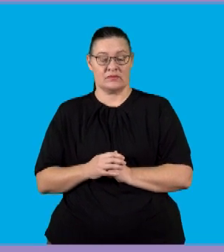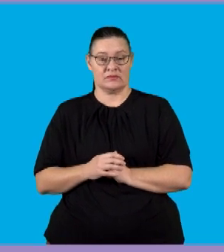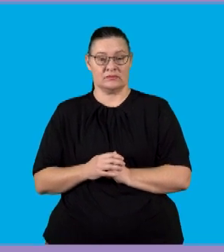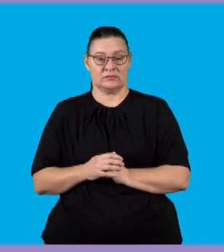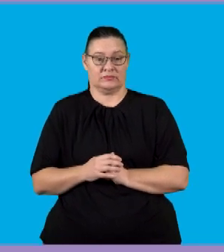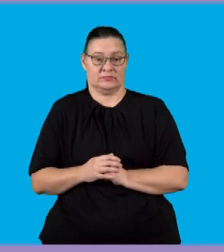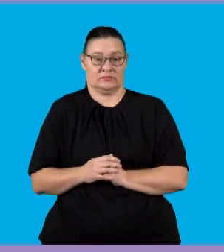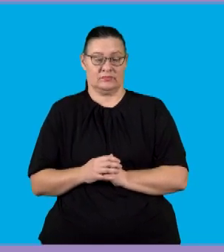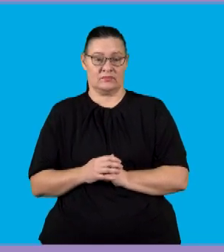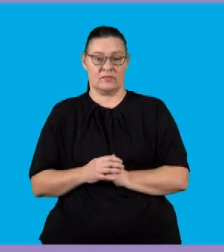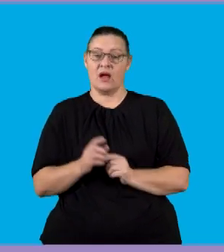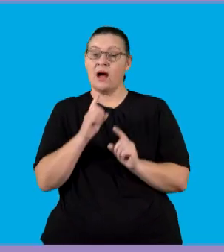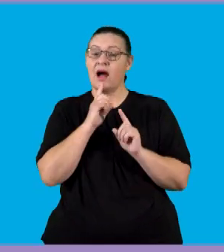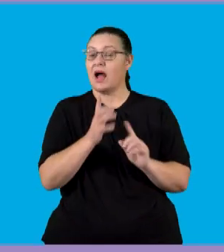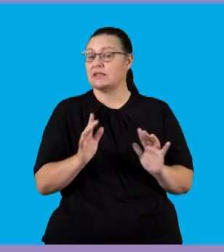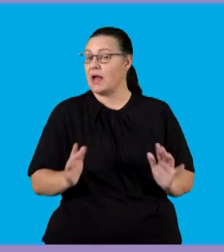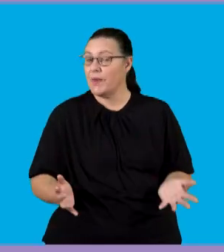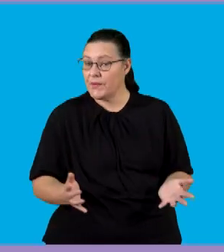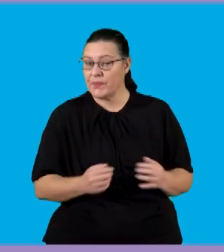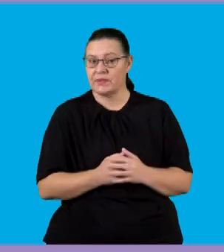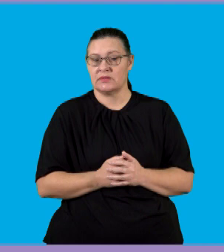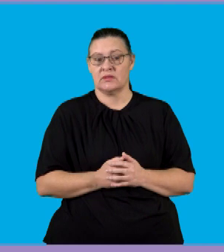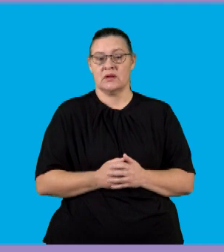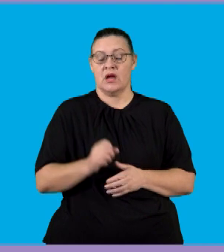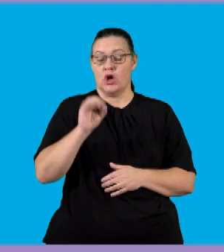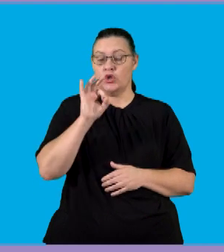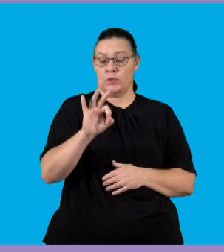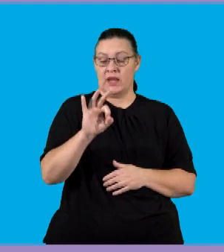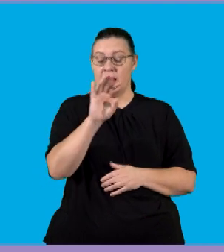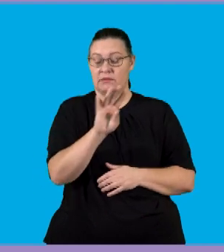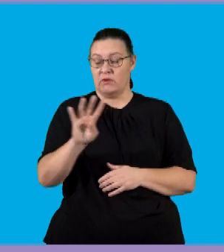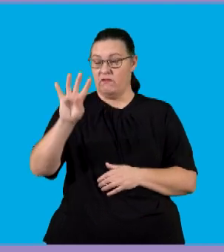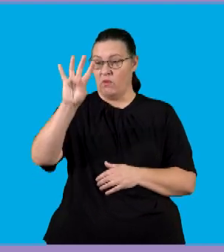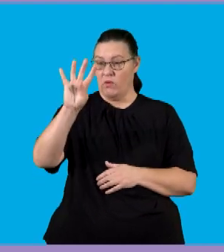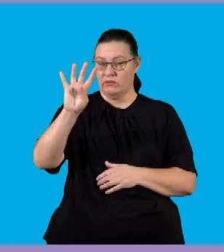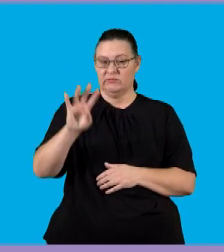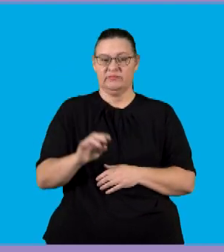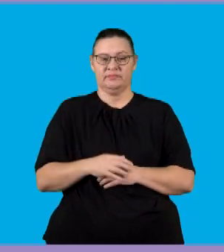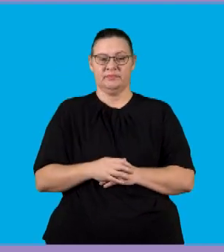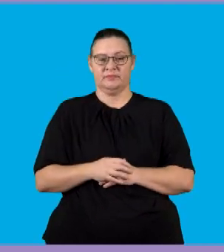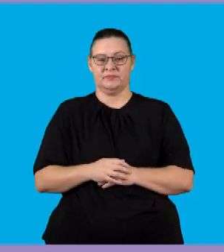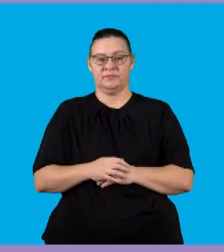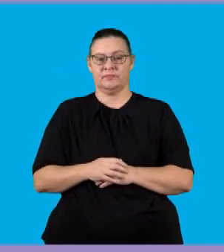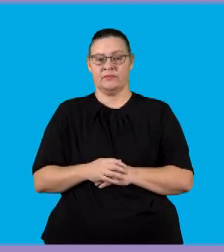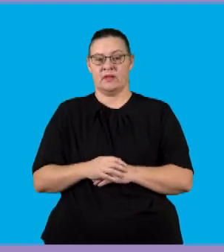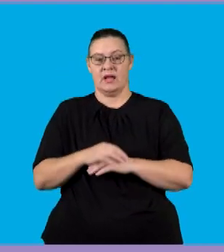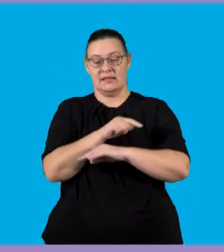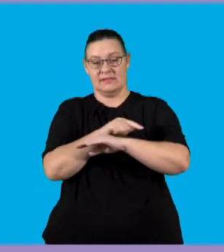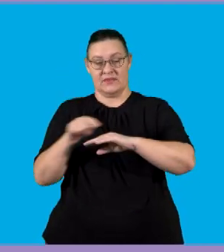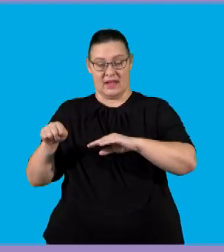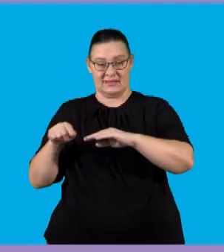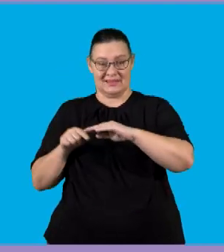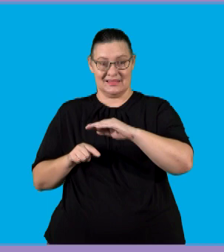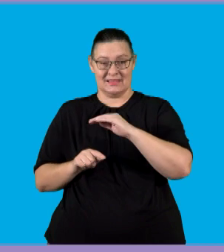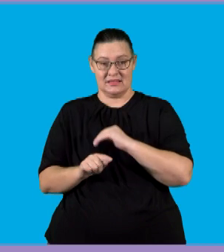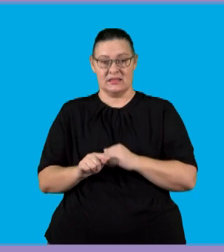of 4. What is our answer going to be? That is 3 exponent 4. That 4 comes from 1 times